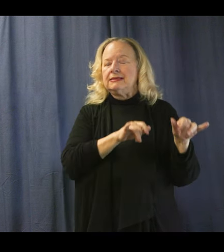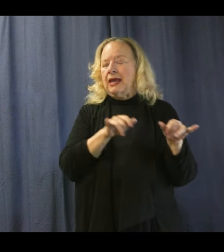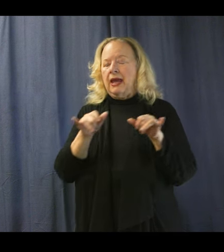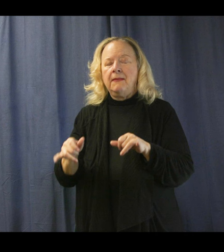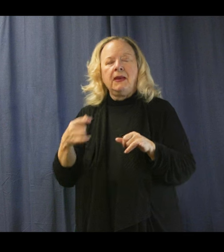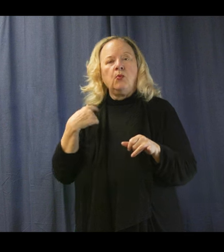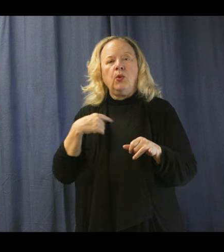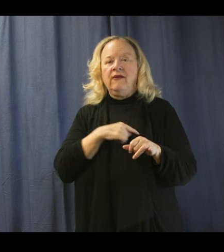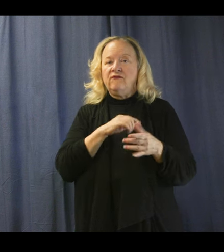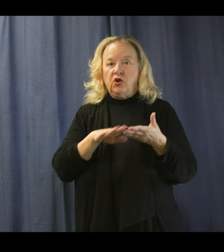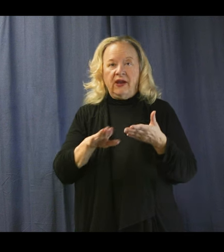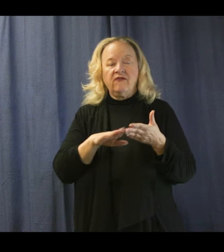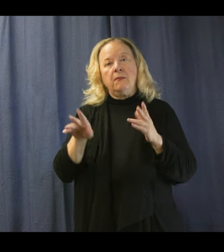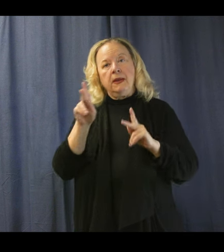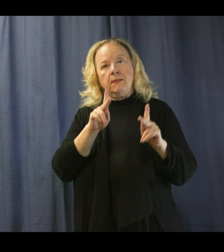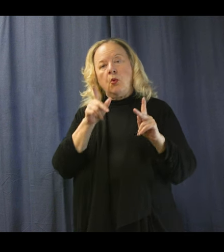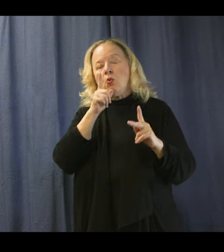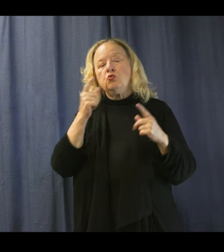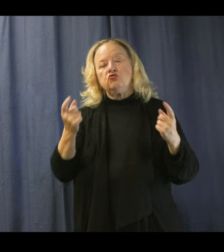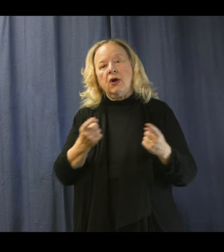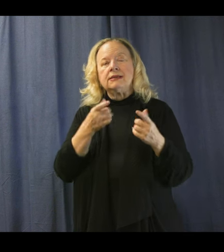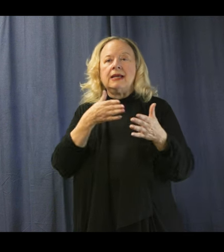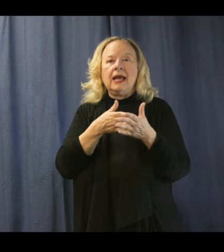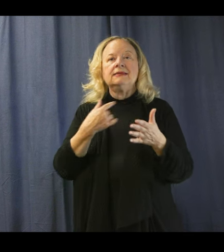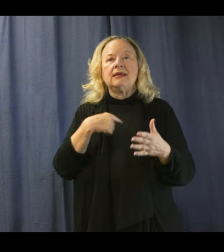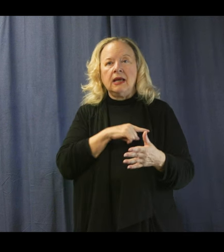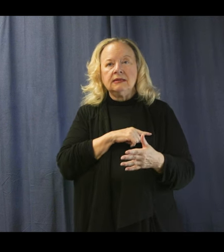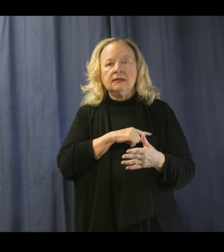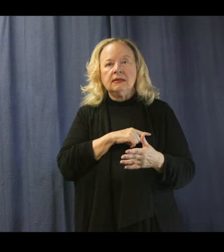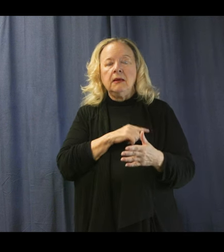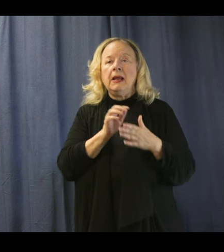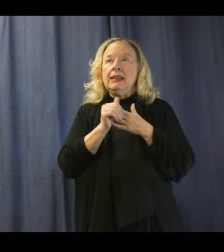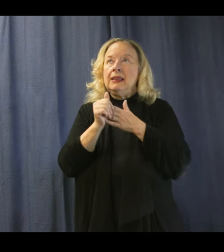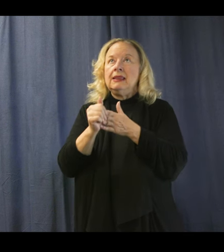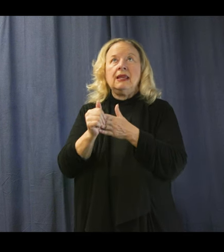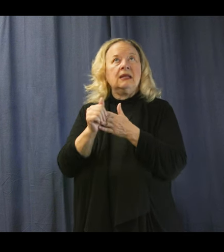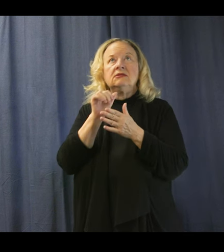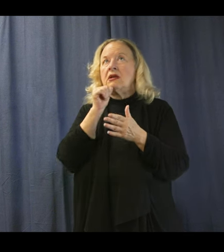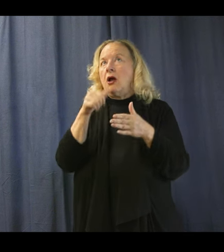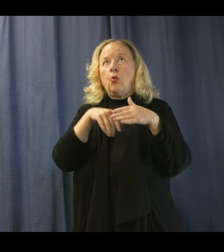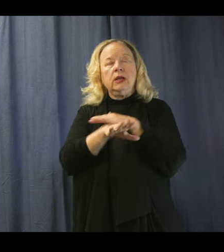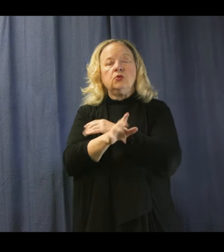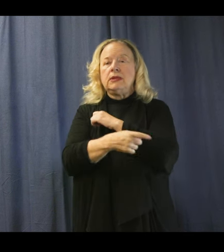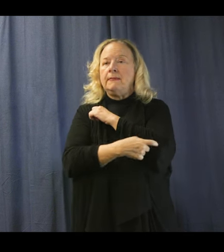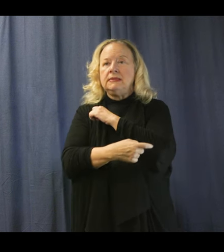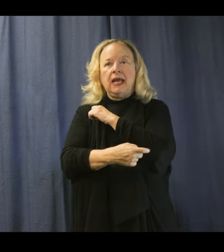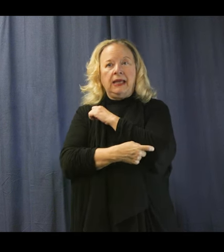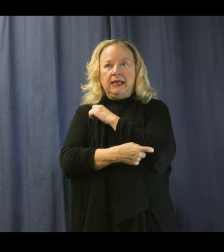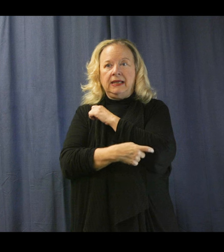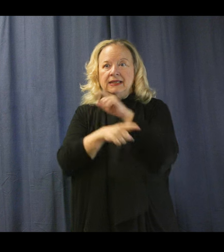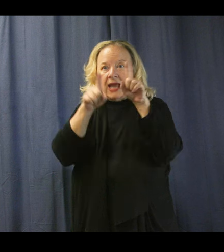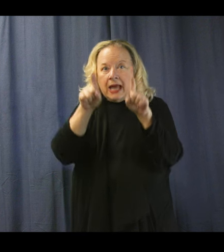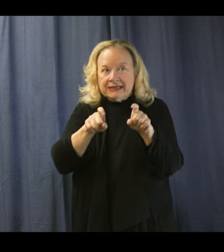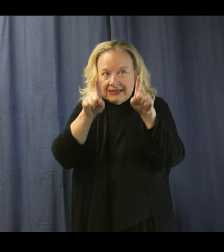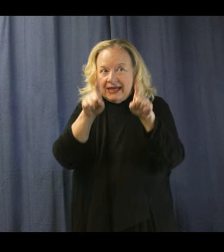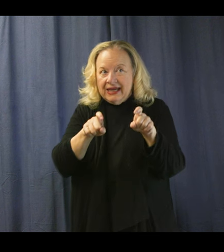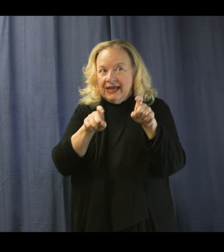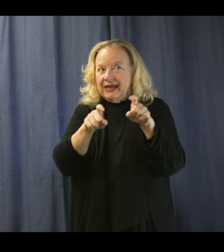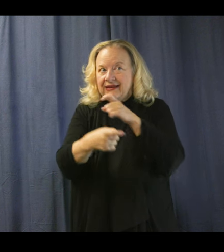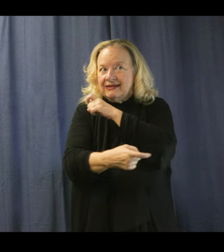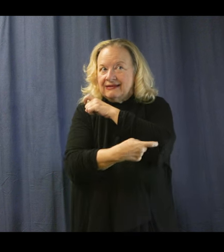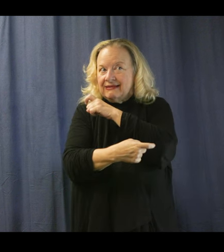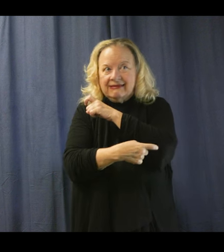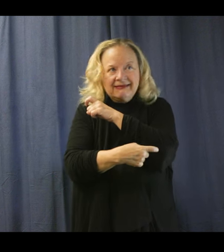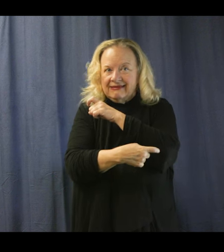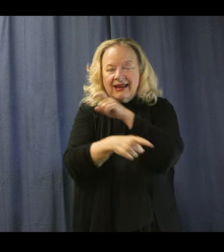as we forgive those who trespass against us. Let us not enter into testing, but deliver us